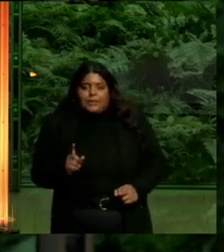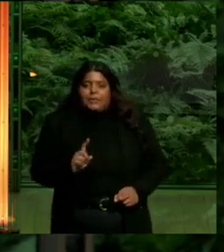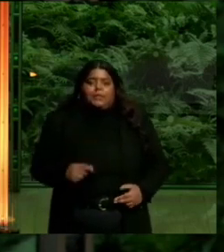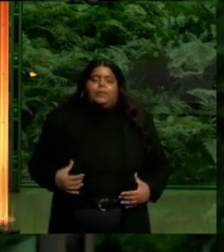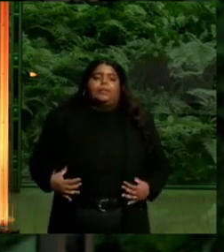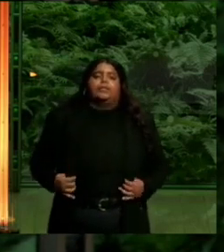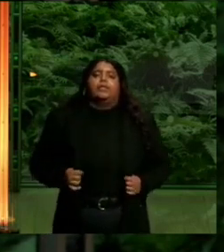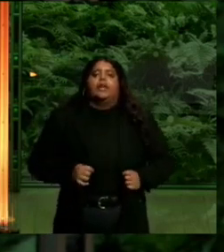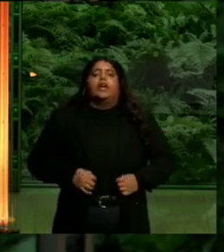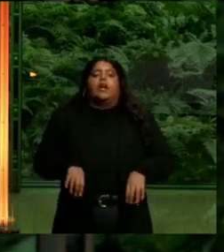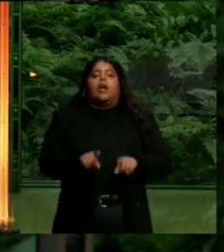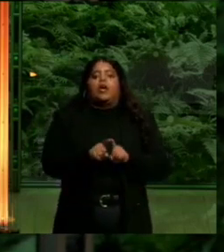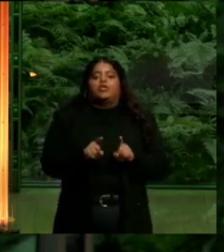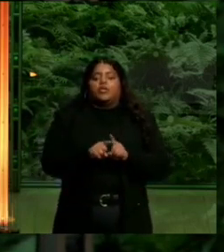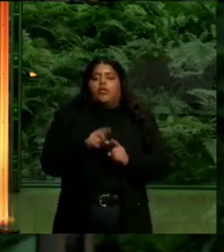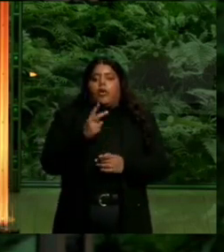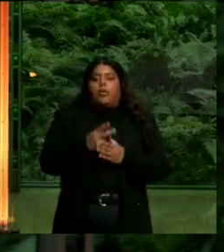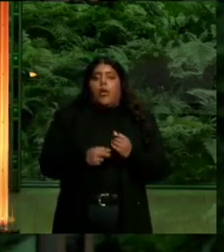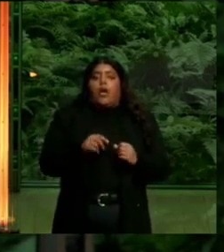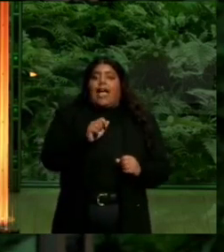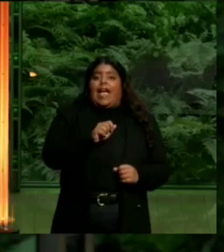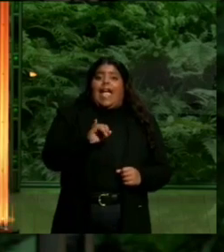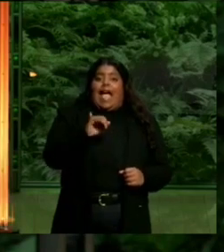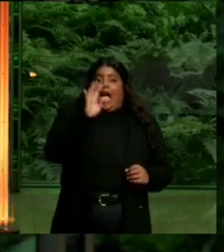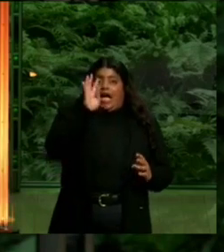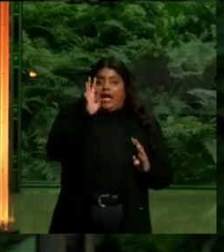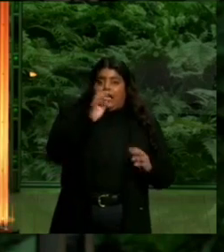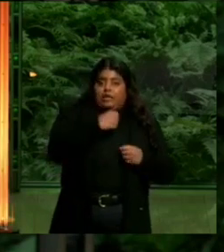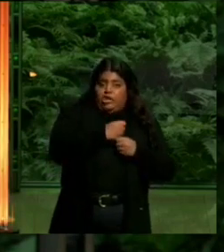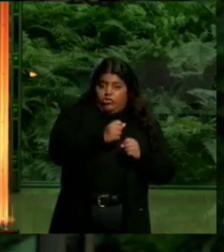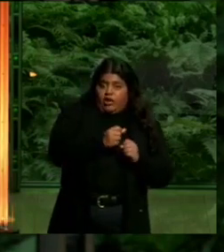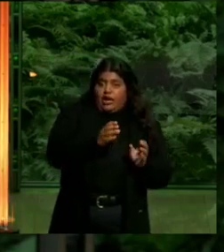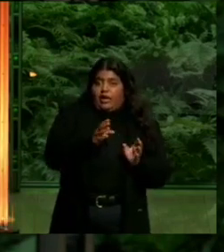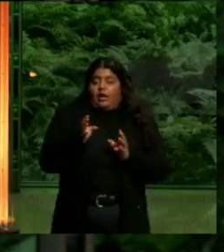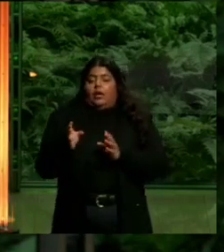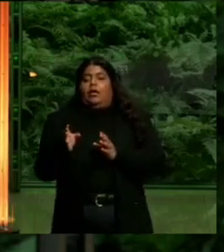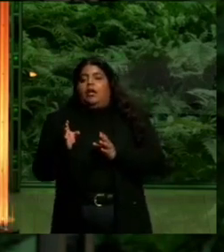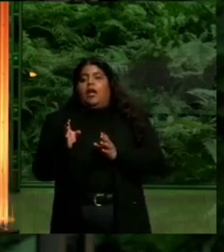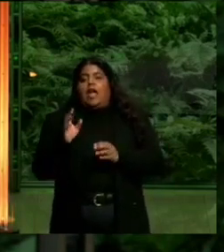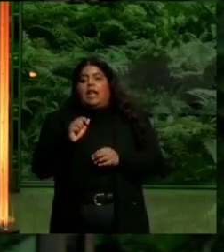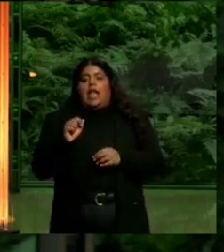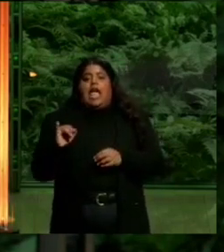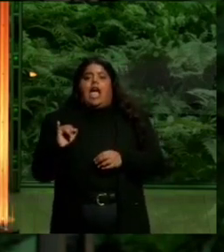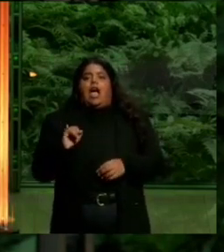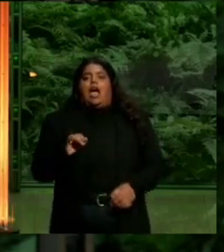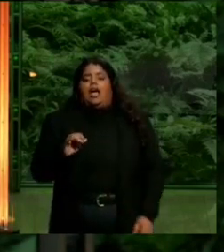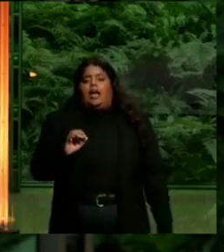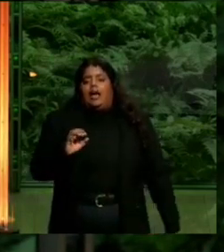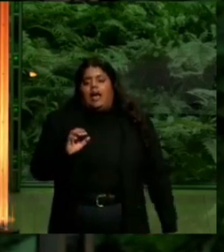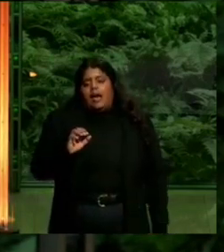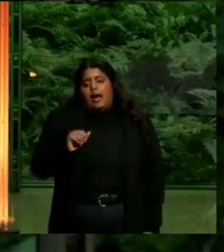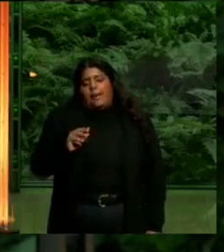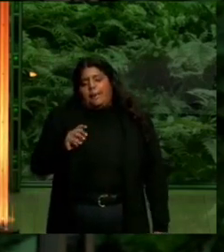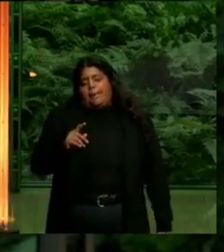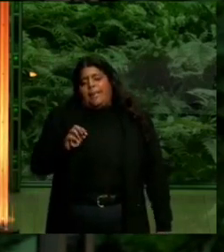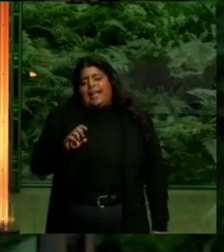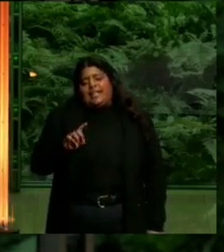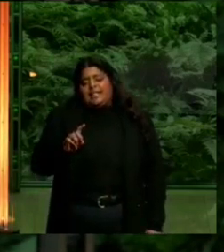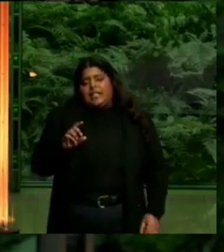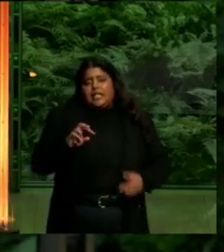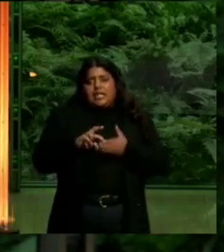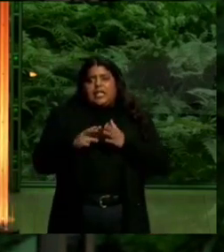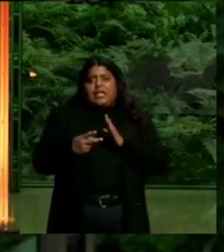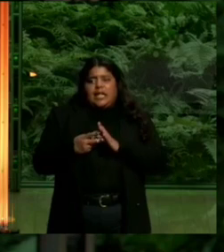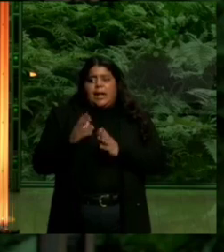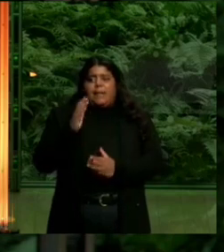Secondly, and this goes for both like AI generated and then like AI appended, if there's some version of it that we need to